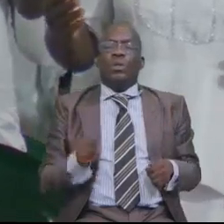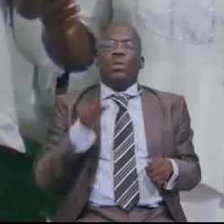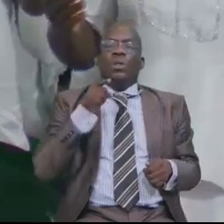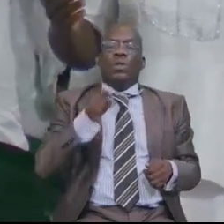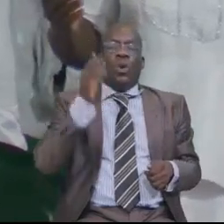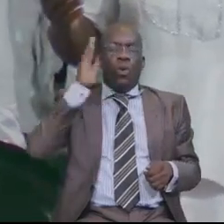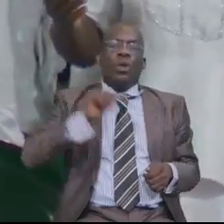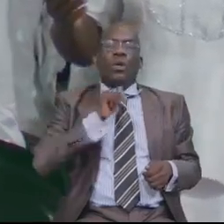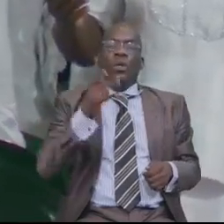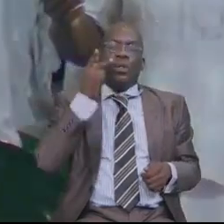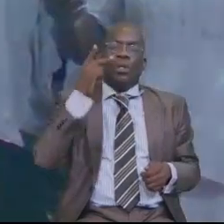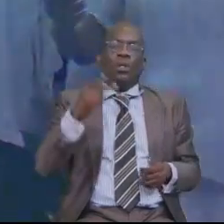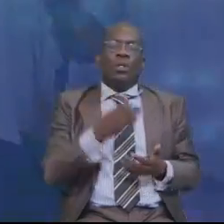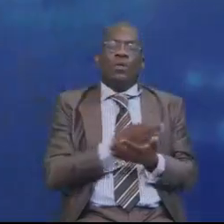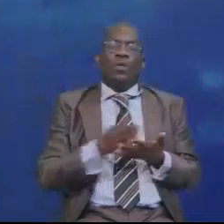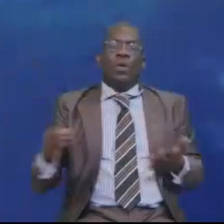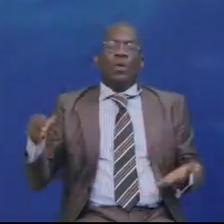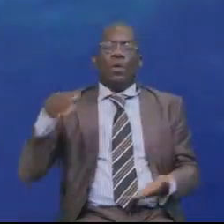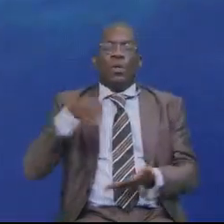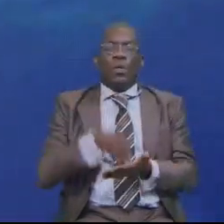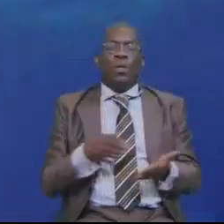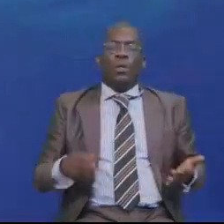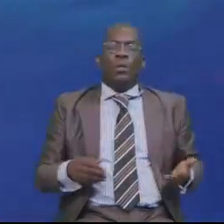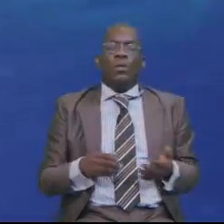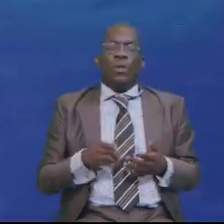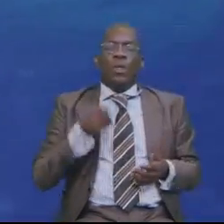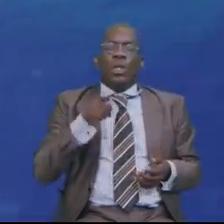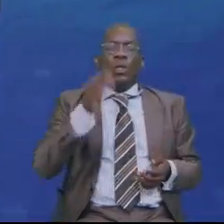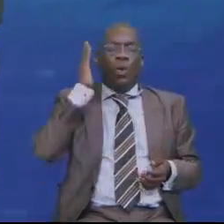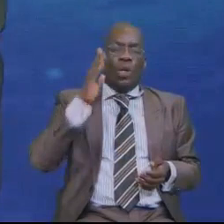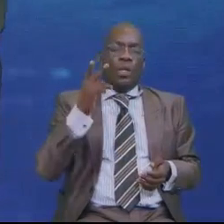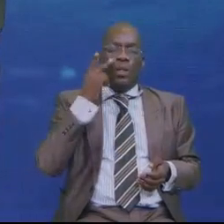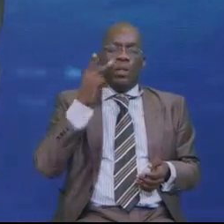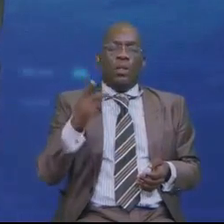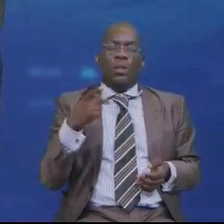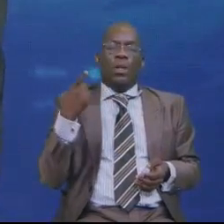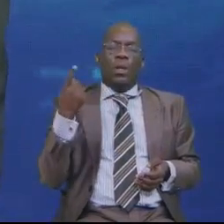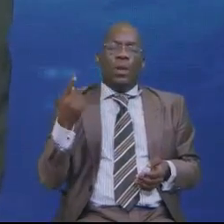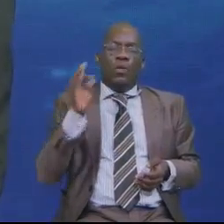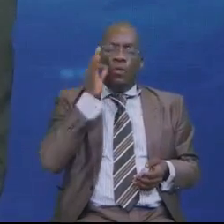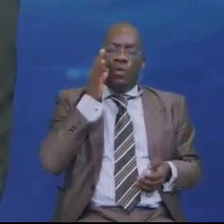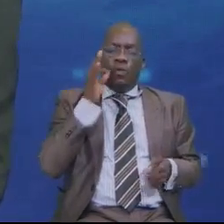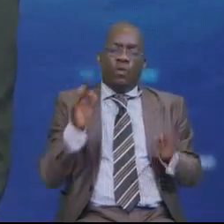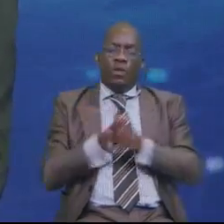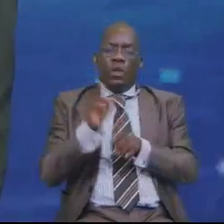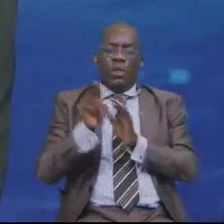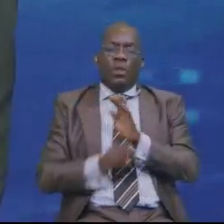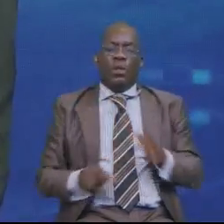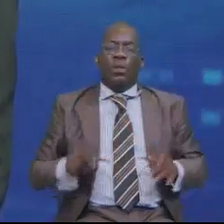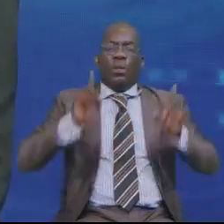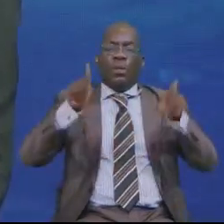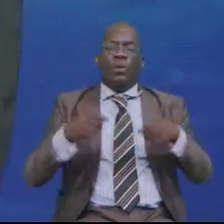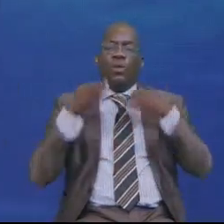see failure anymore. You will see fruitfulness. Go